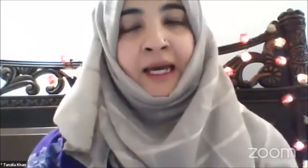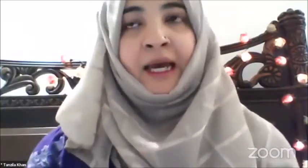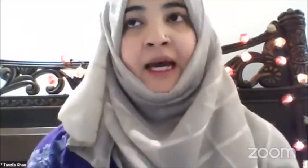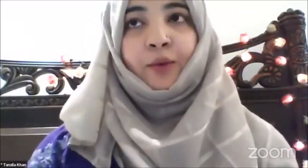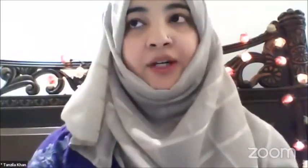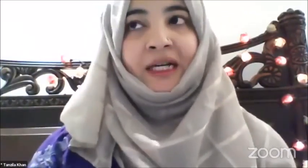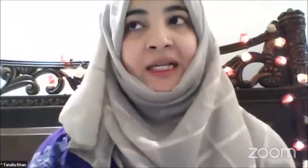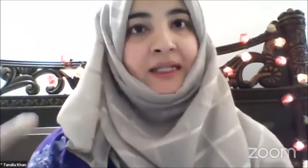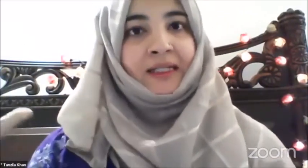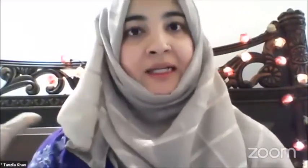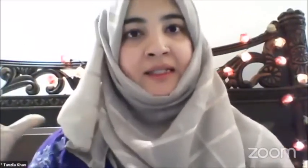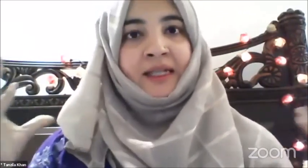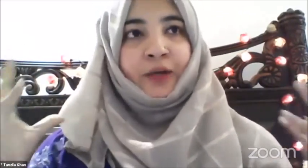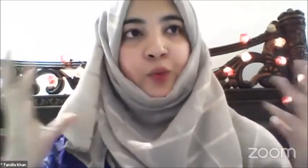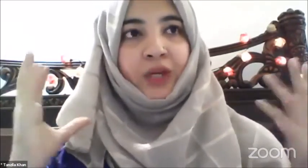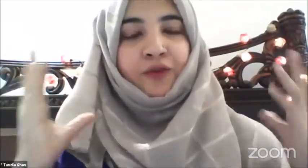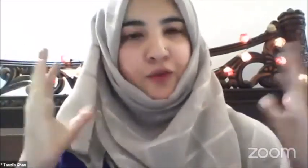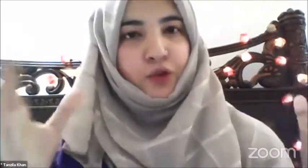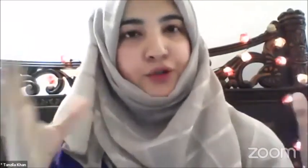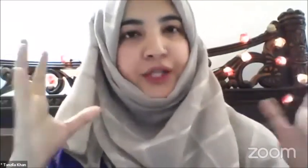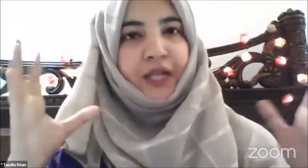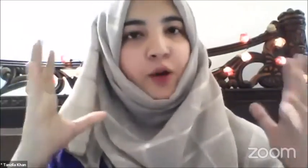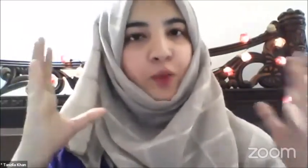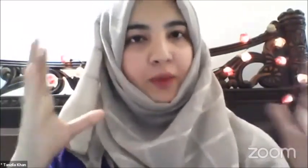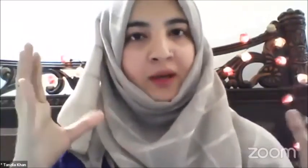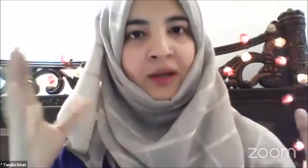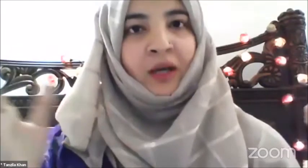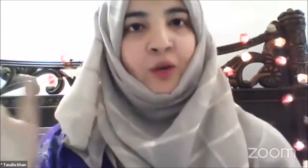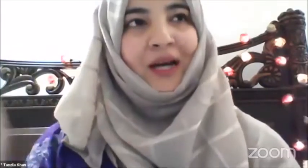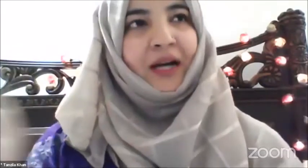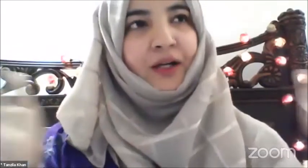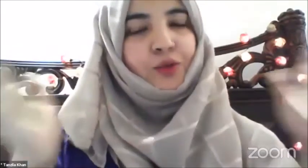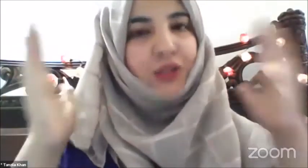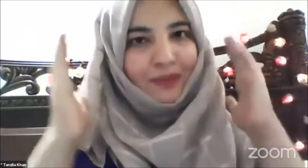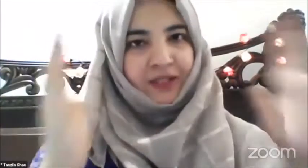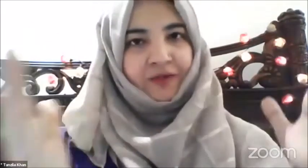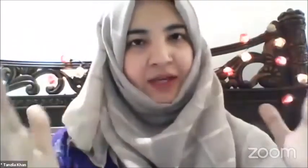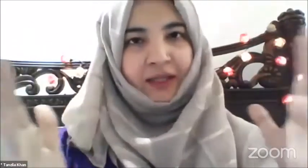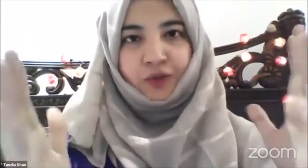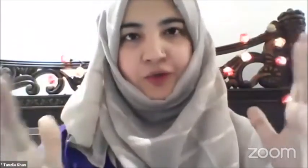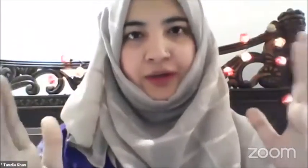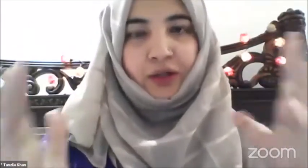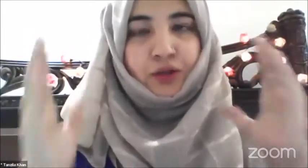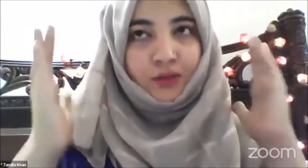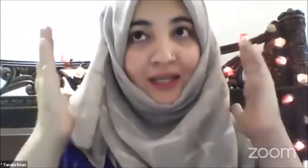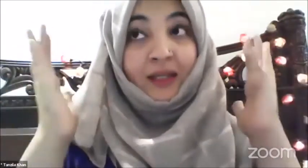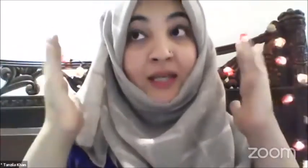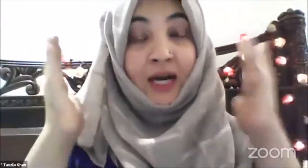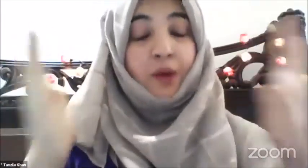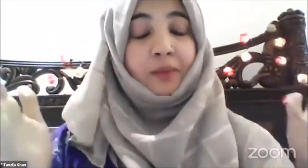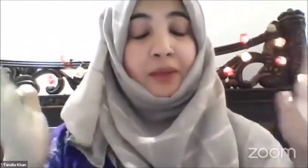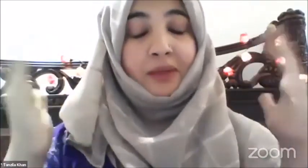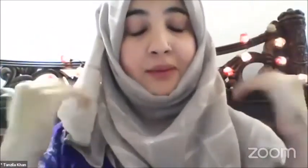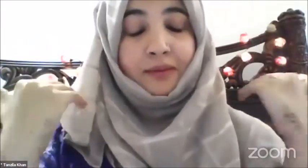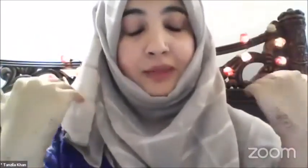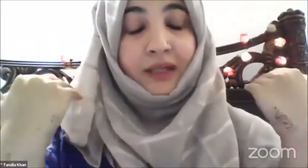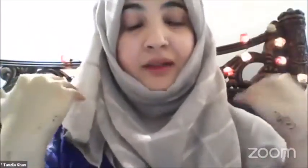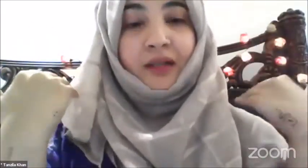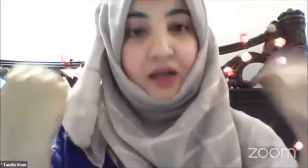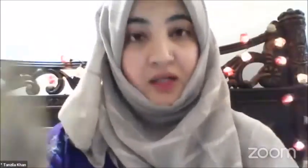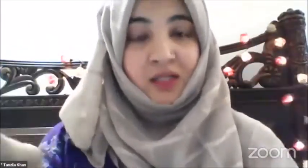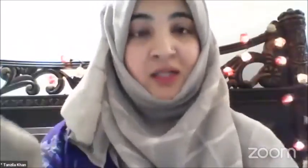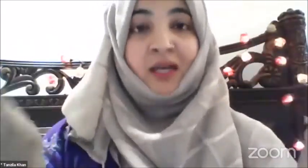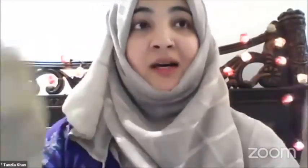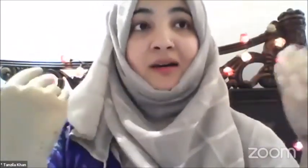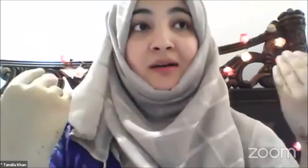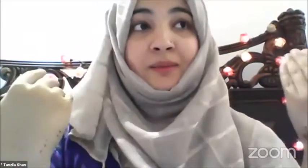Things. And what Girly Things does is that we focus on young women. We had to specify things over here. So I think young women become being the